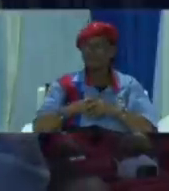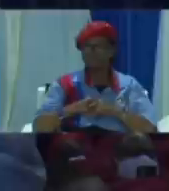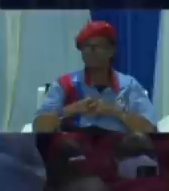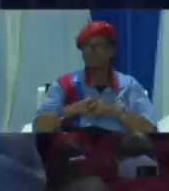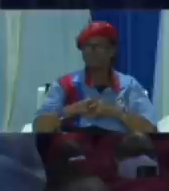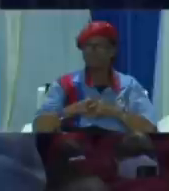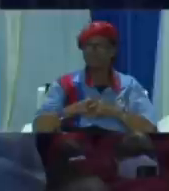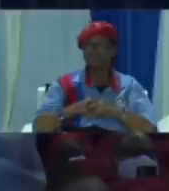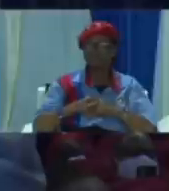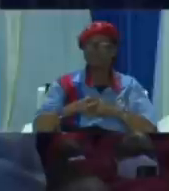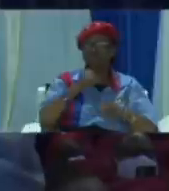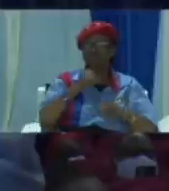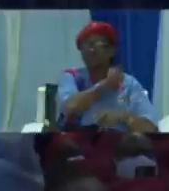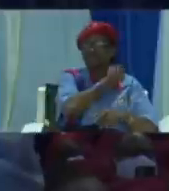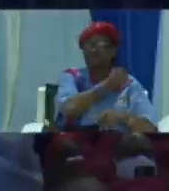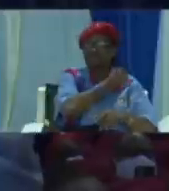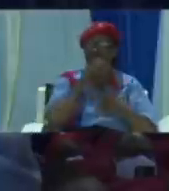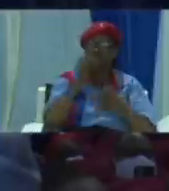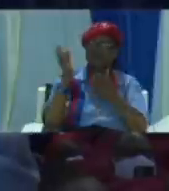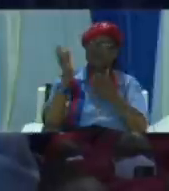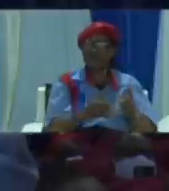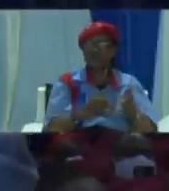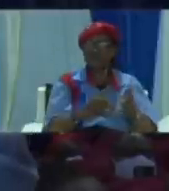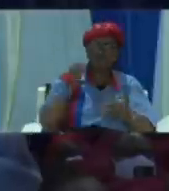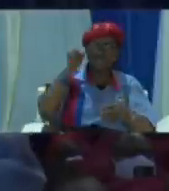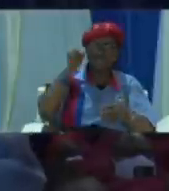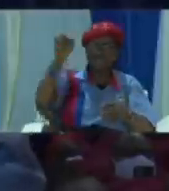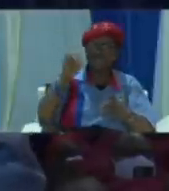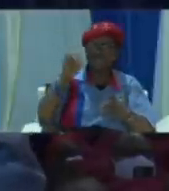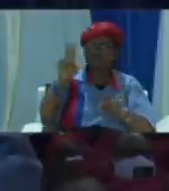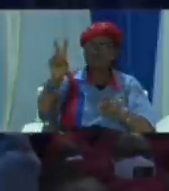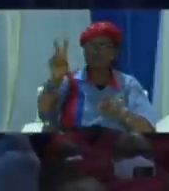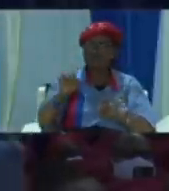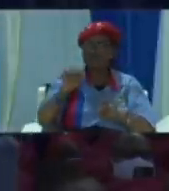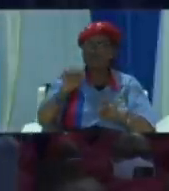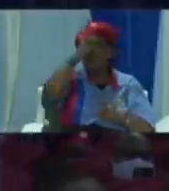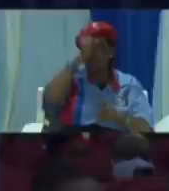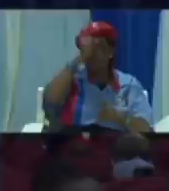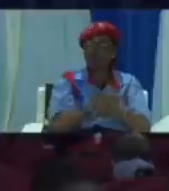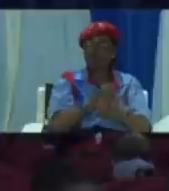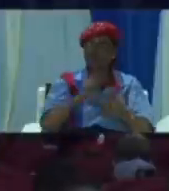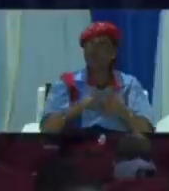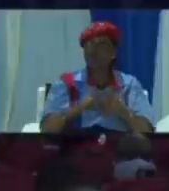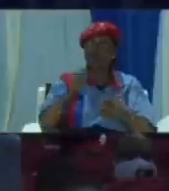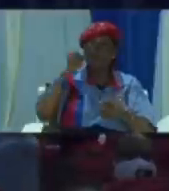Joseph brought his two sons to his father.